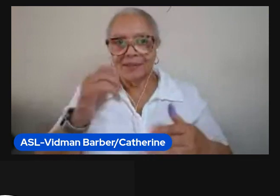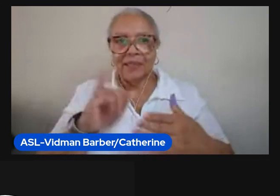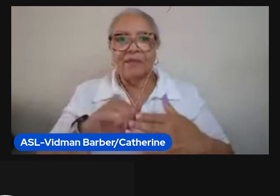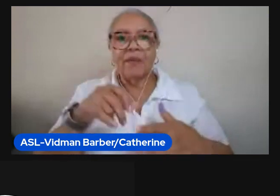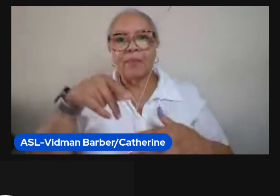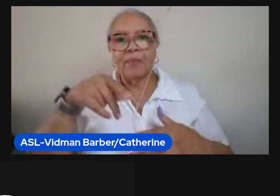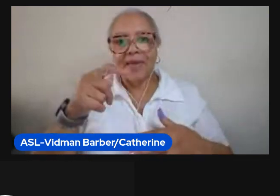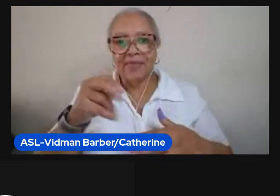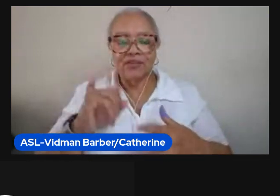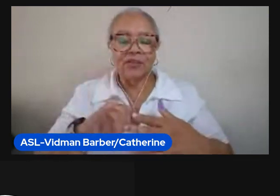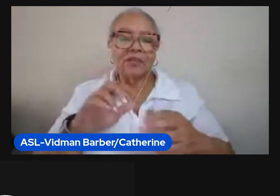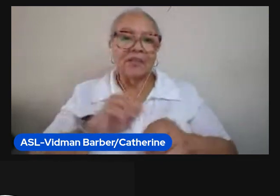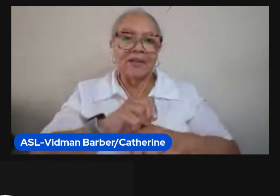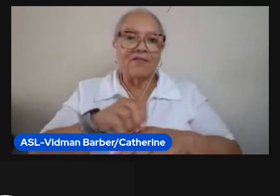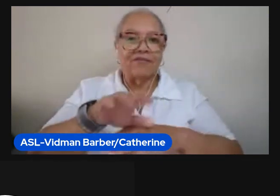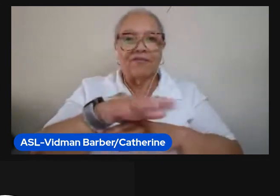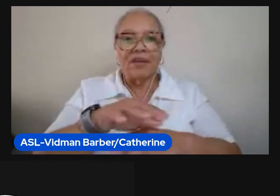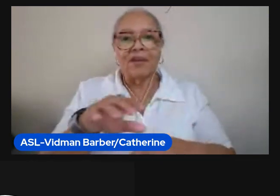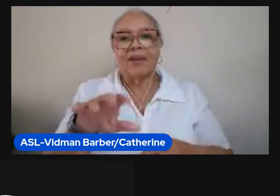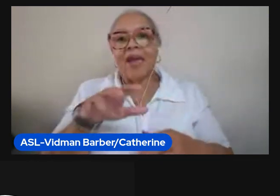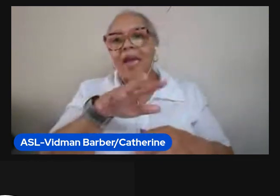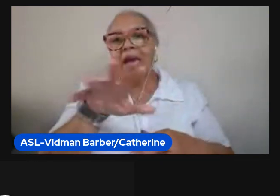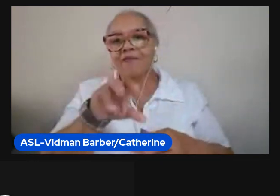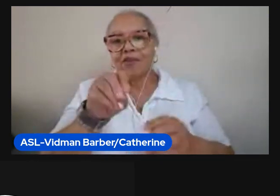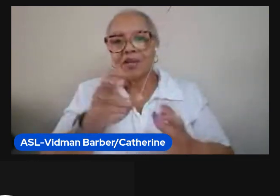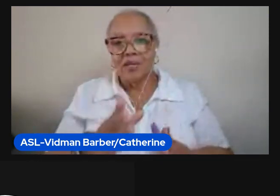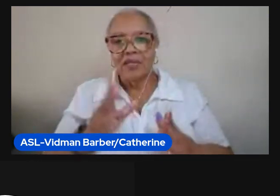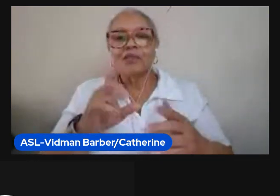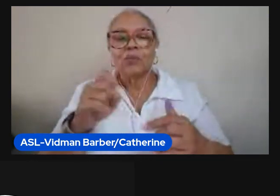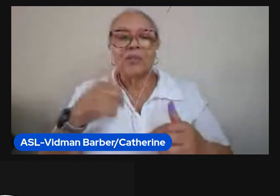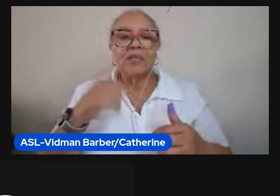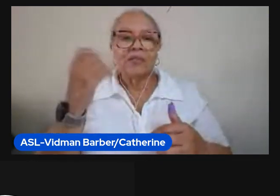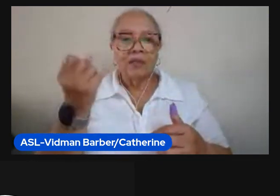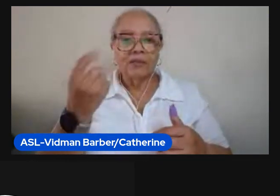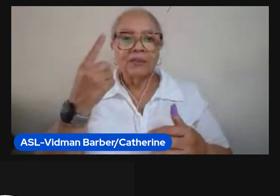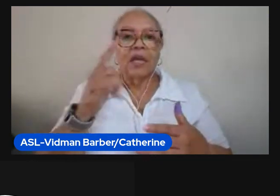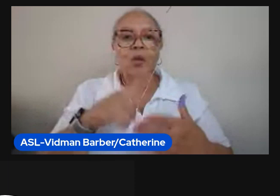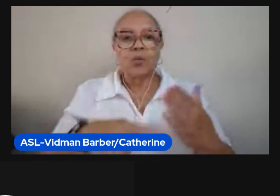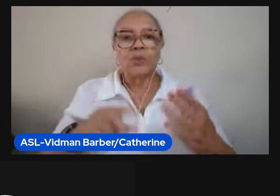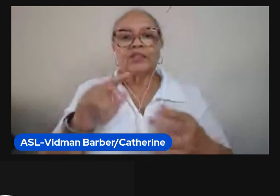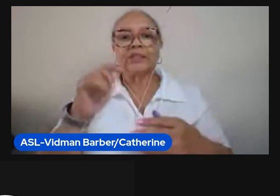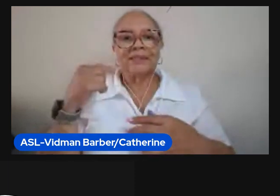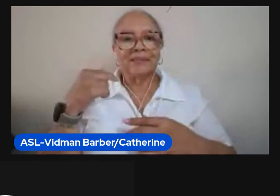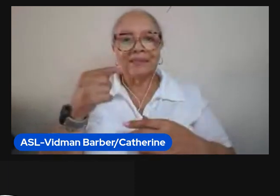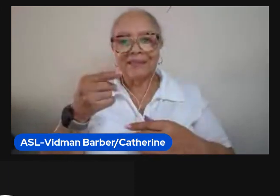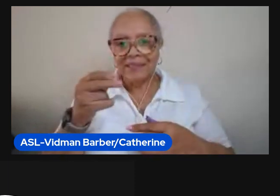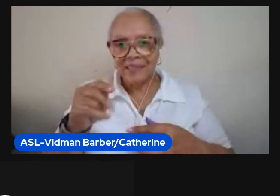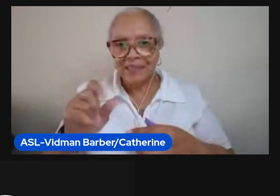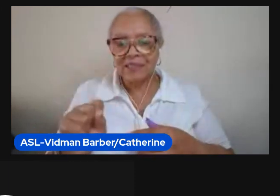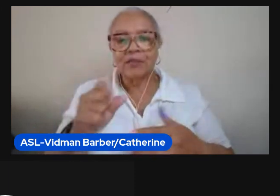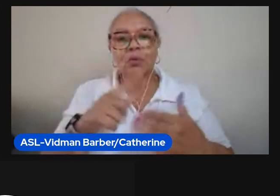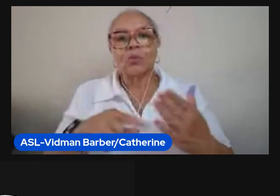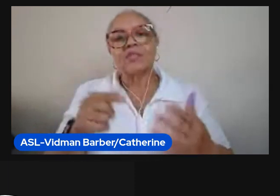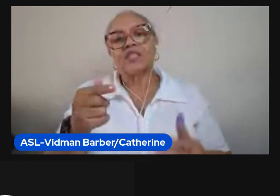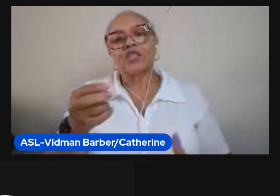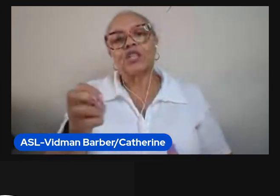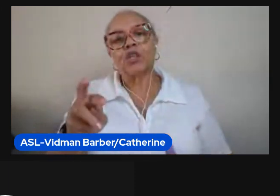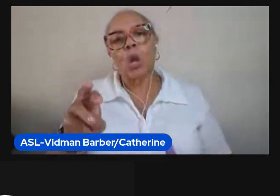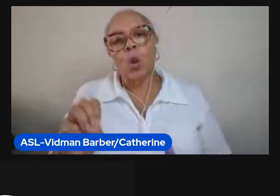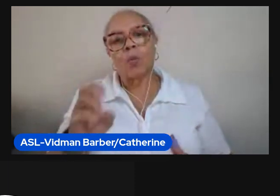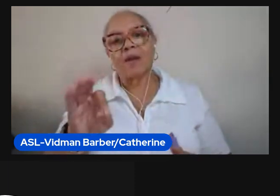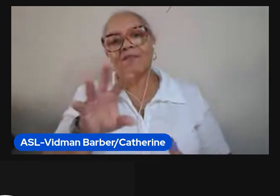affect Africans. We need to know what genes, uh, what's the genome of